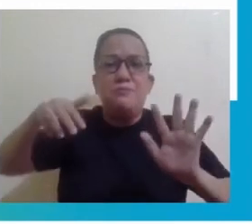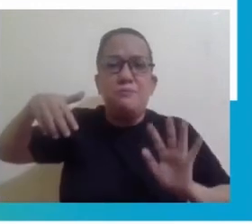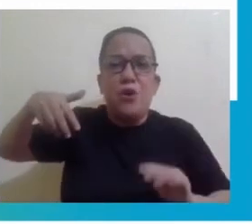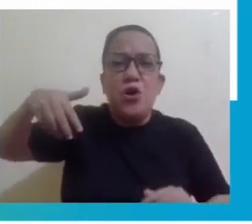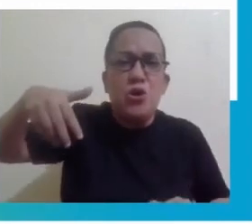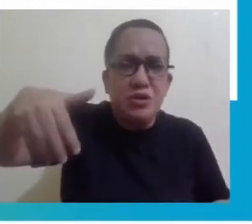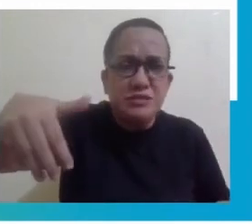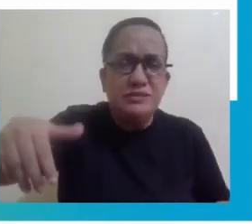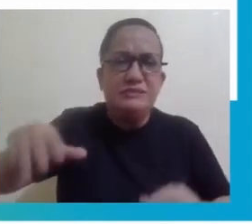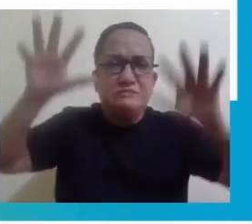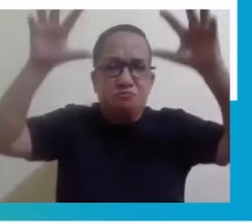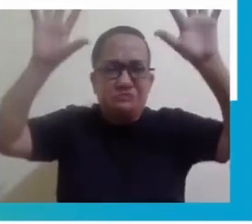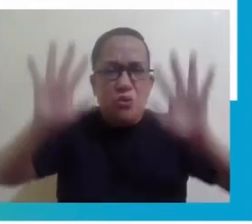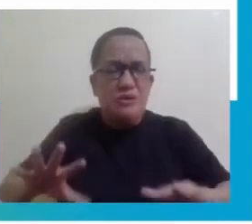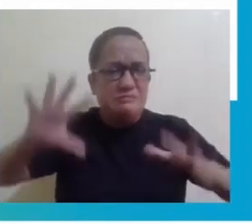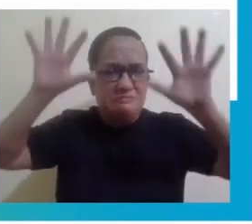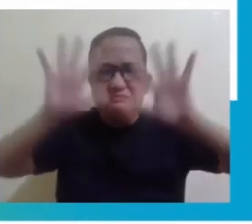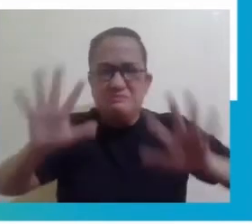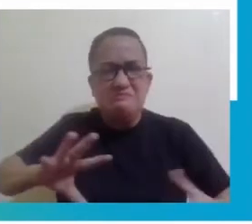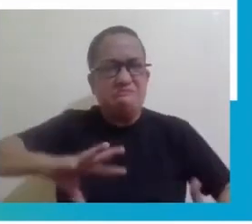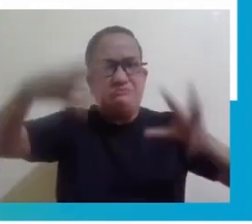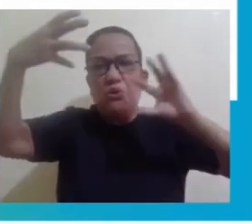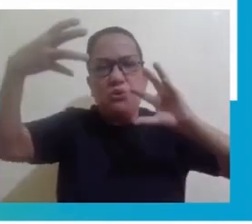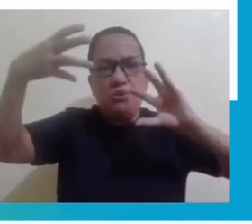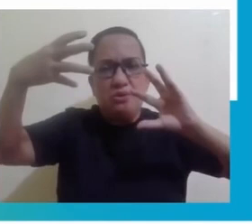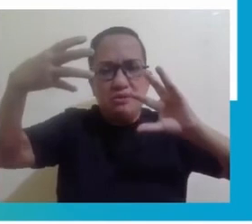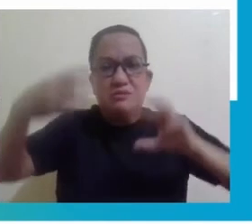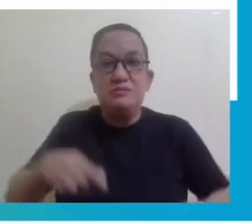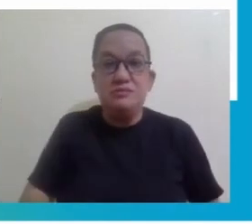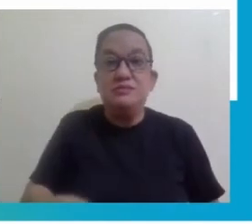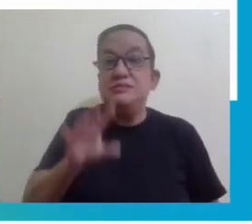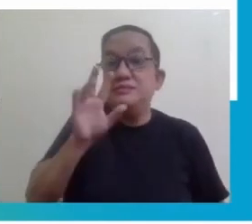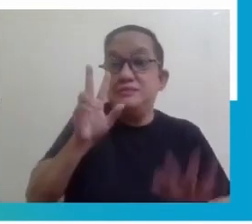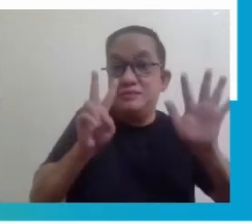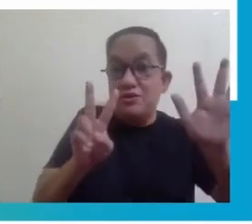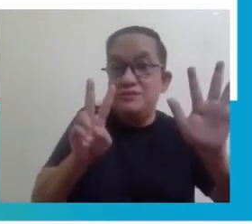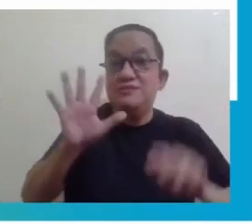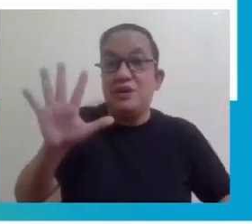2019 to 2030, and to ensure that 75% of our total number of operations